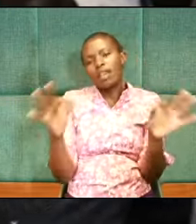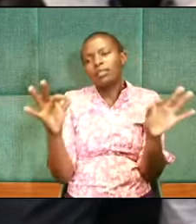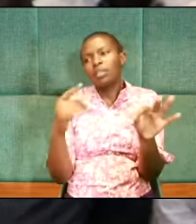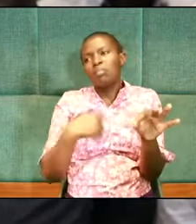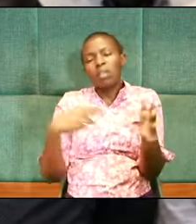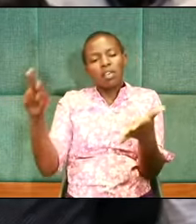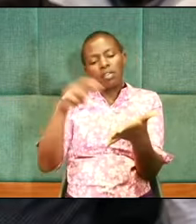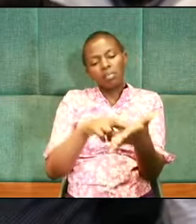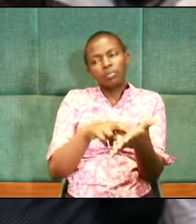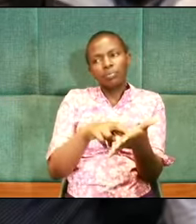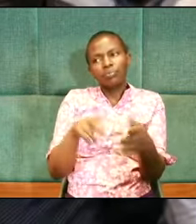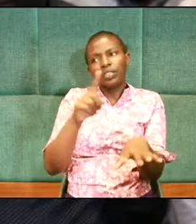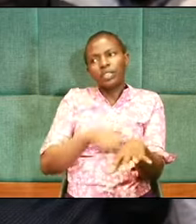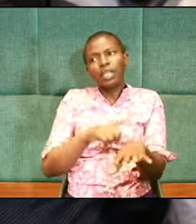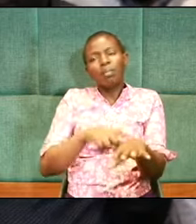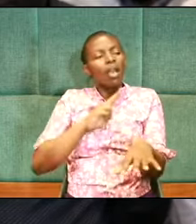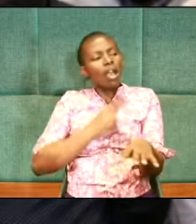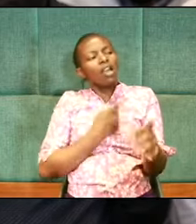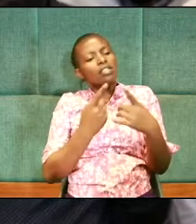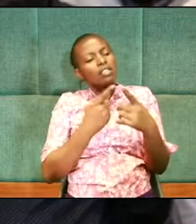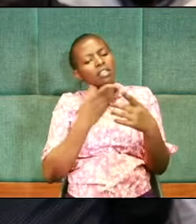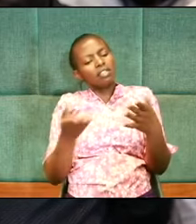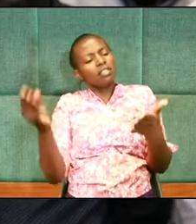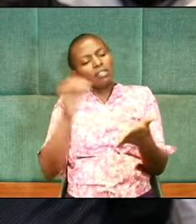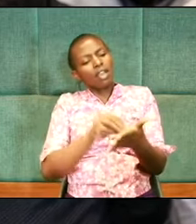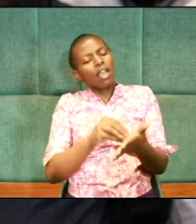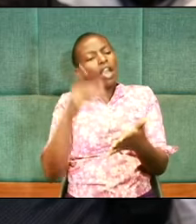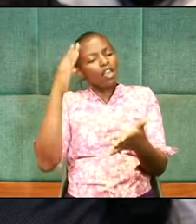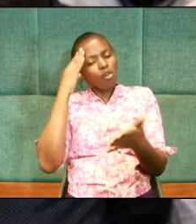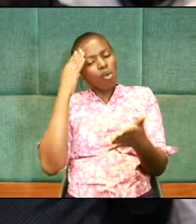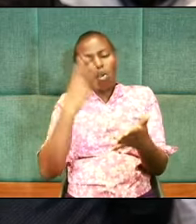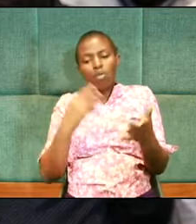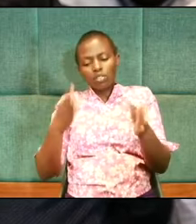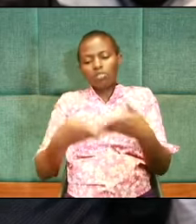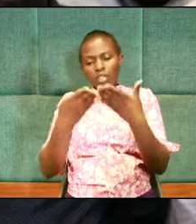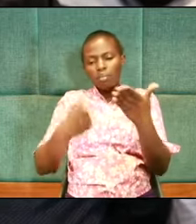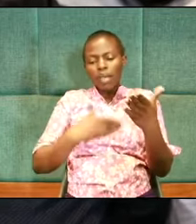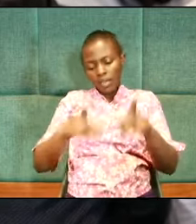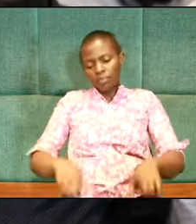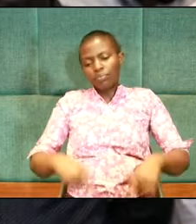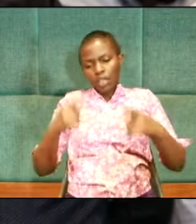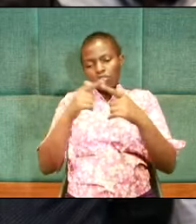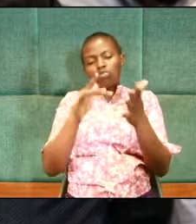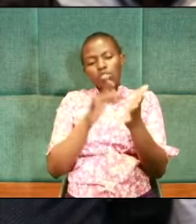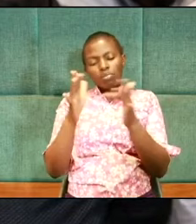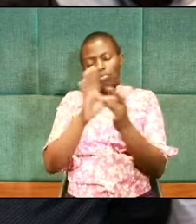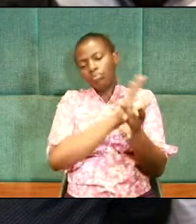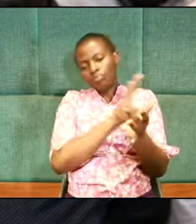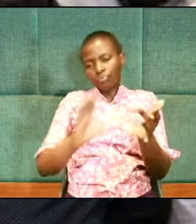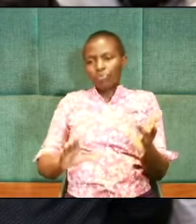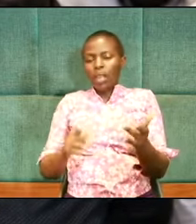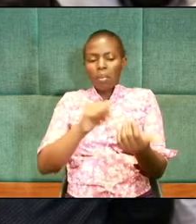this again, I know I want to give my life to Jesus and be baptized or